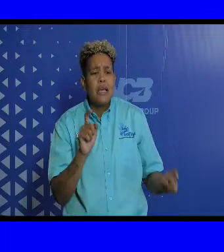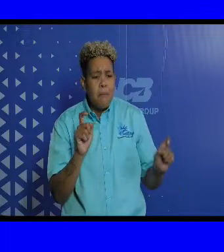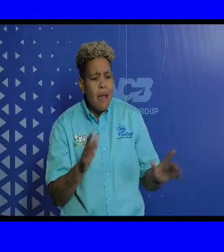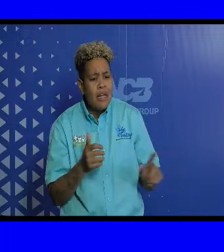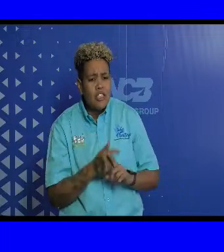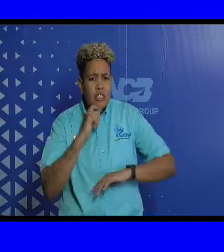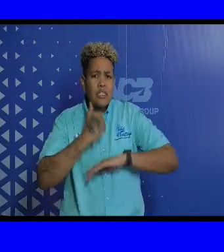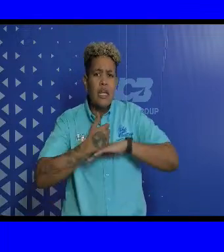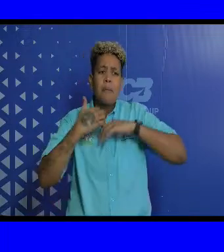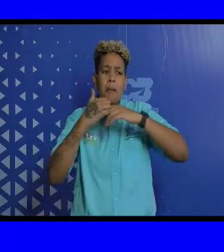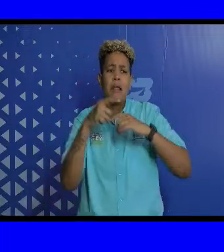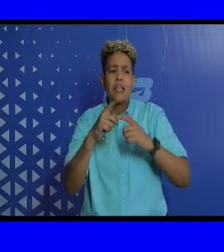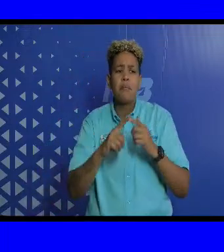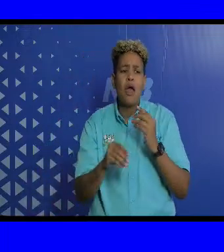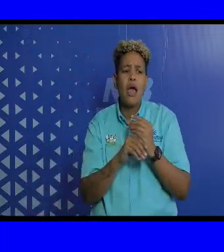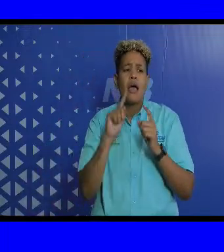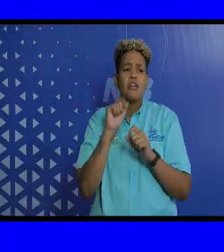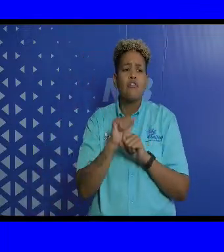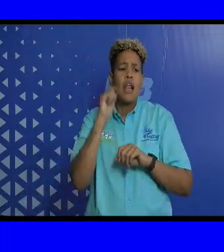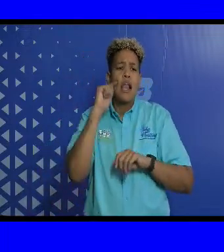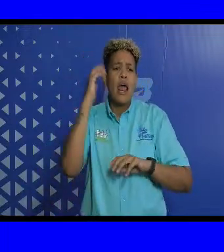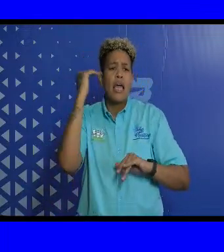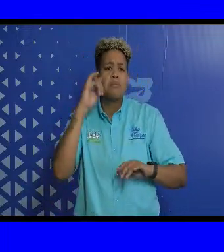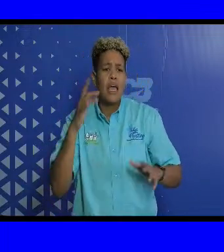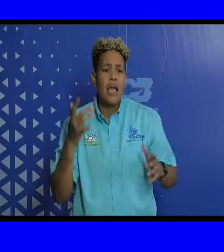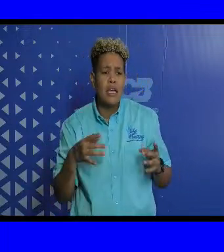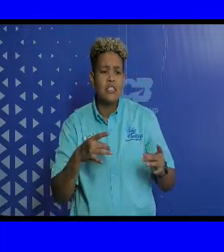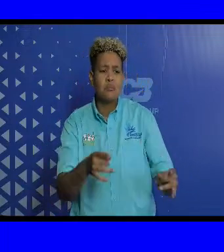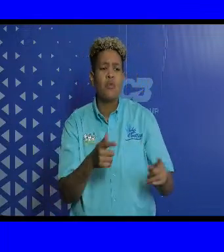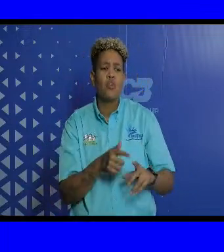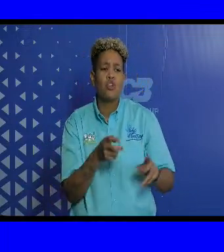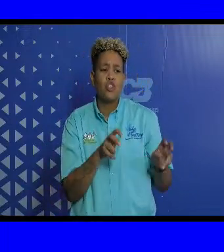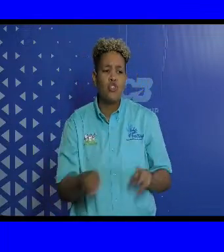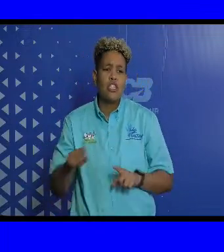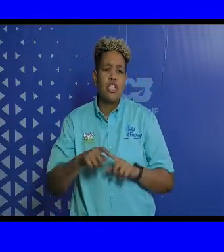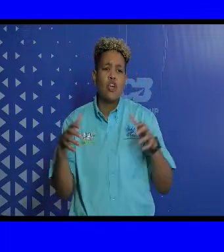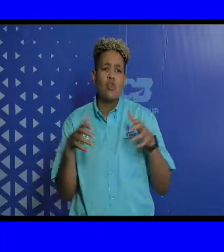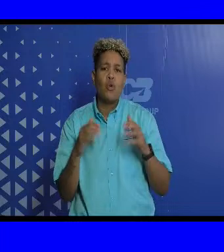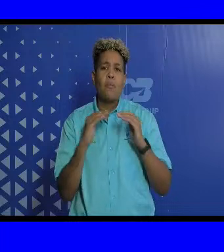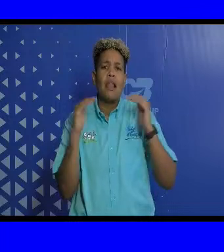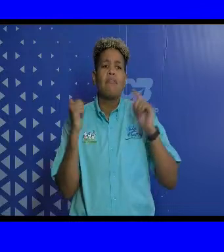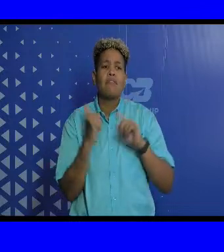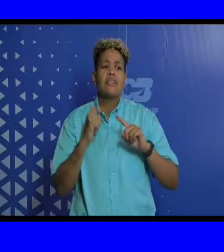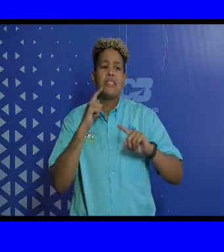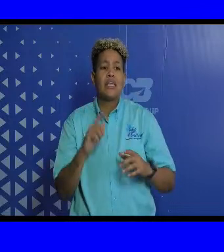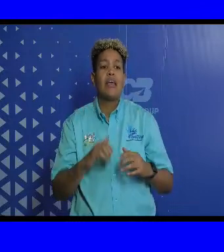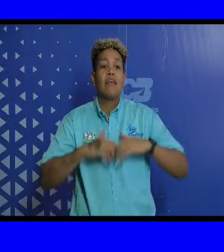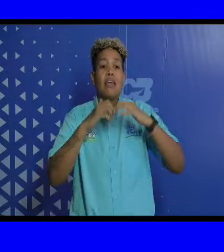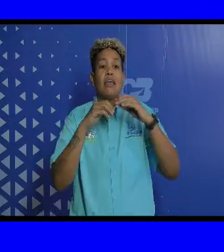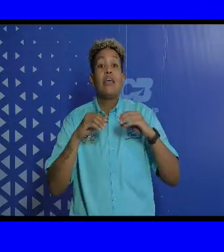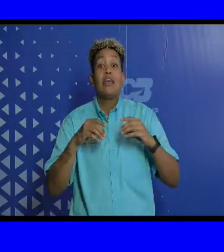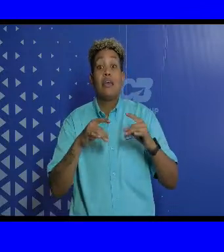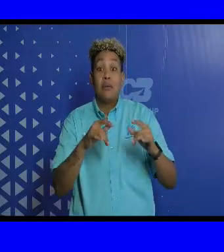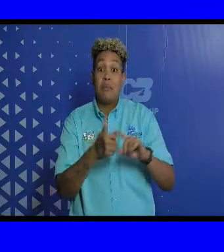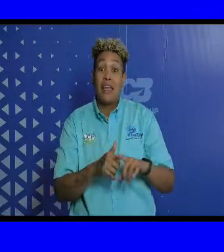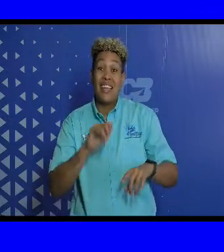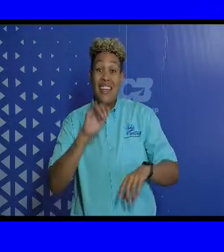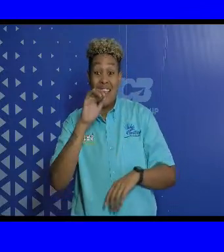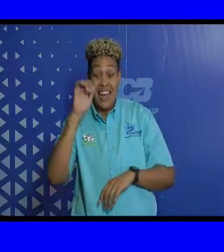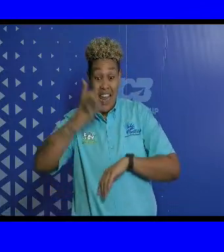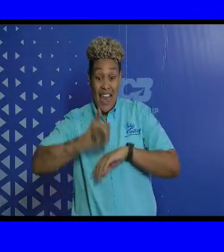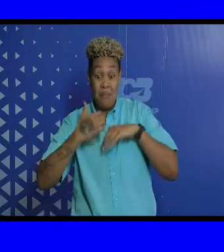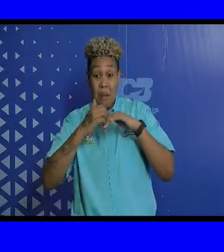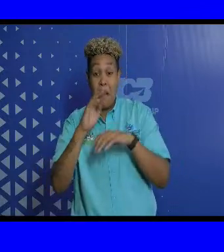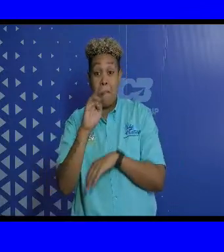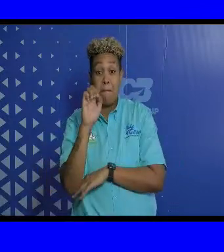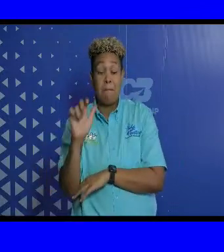managing the implementation and expect a seamless transition at the group level. The impending implementation of Basel III